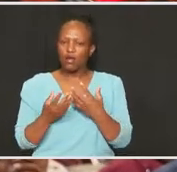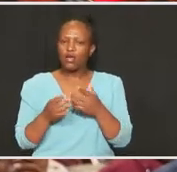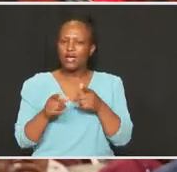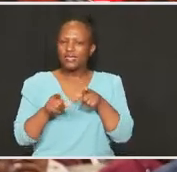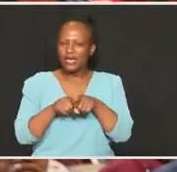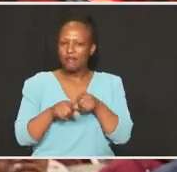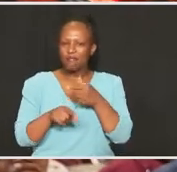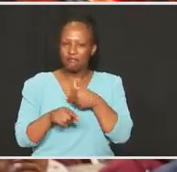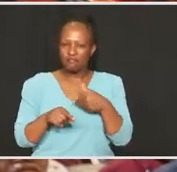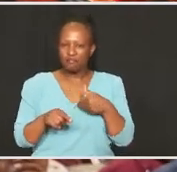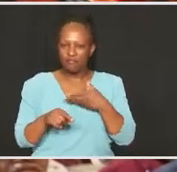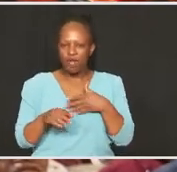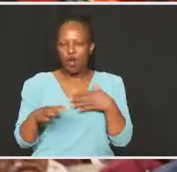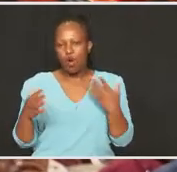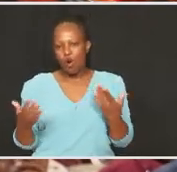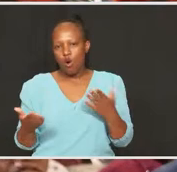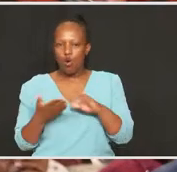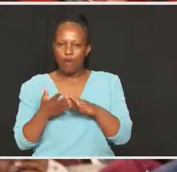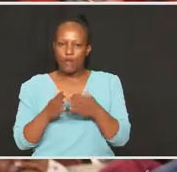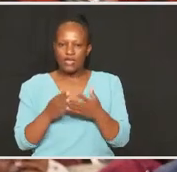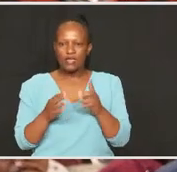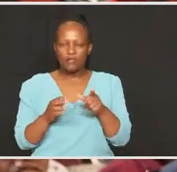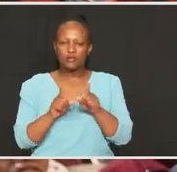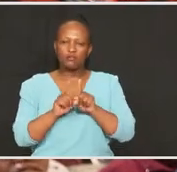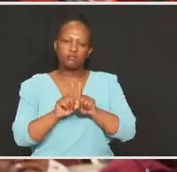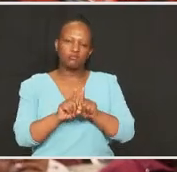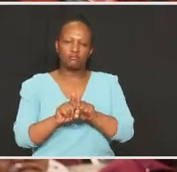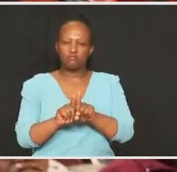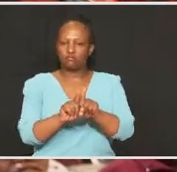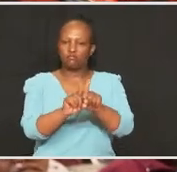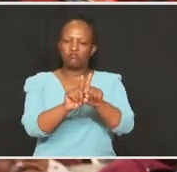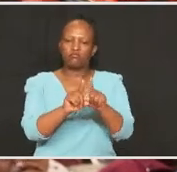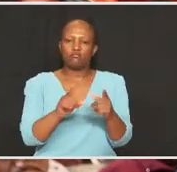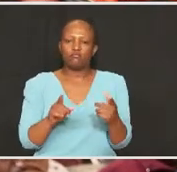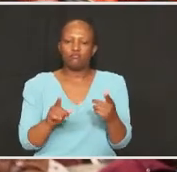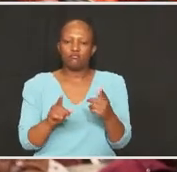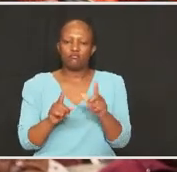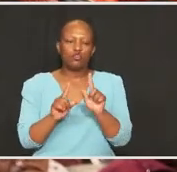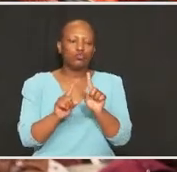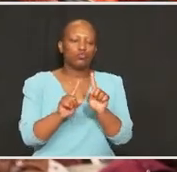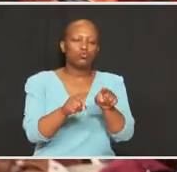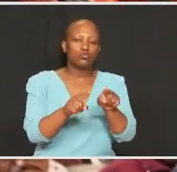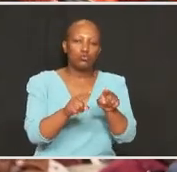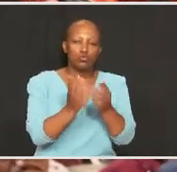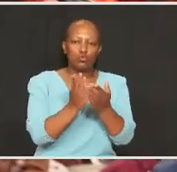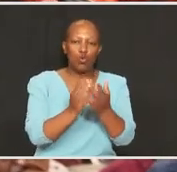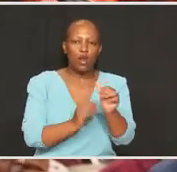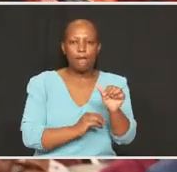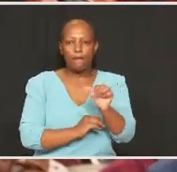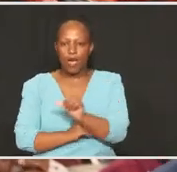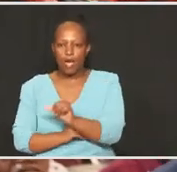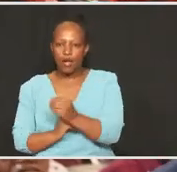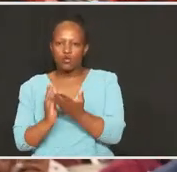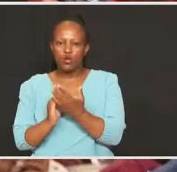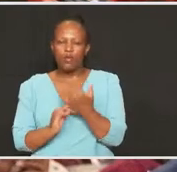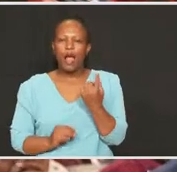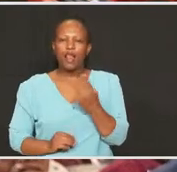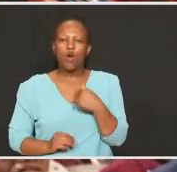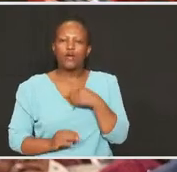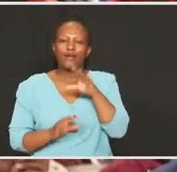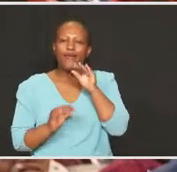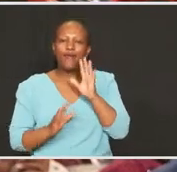when they actually to and from school they are not on their